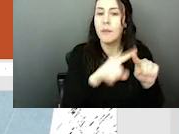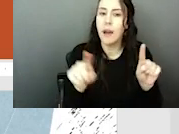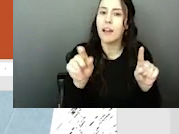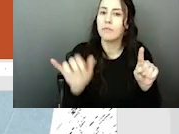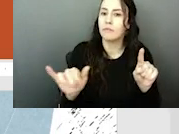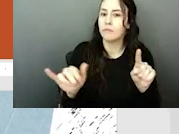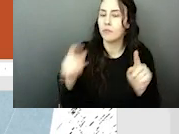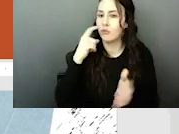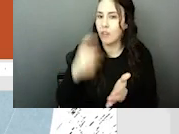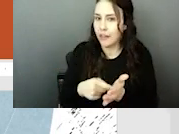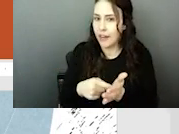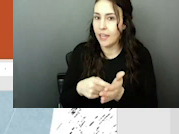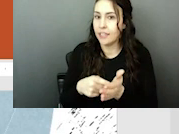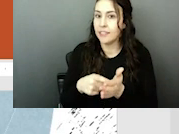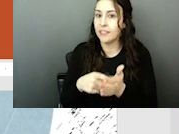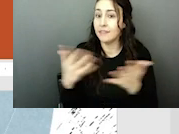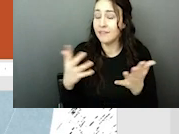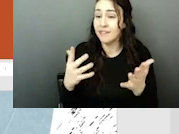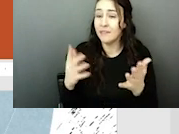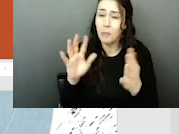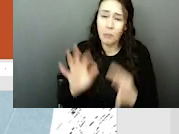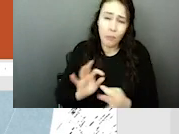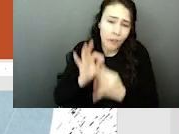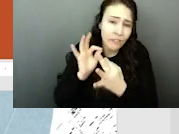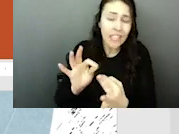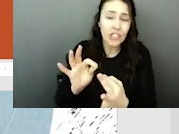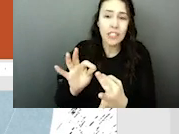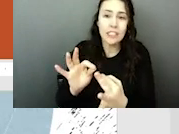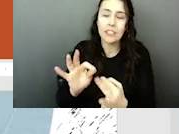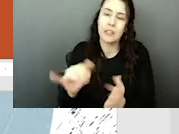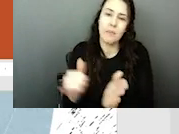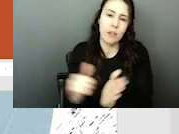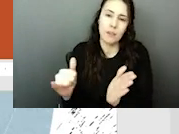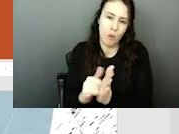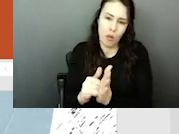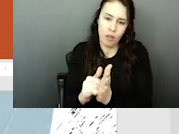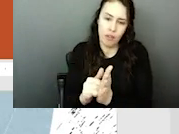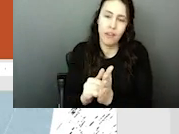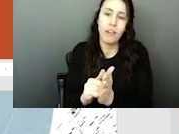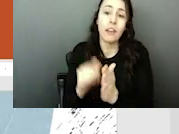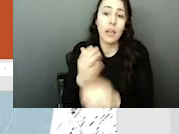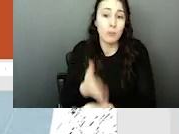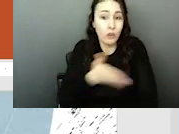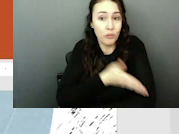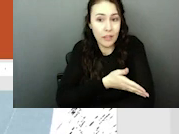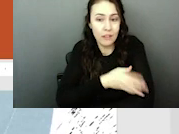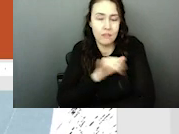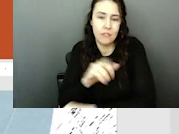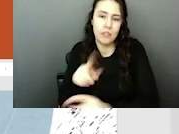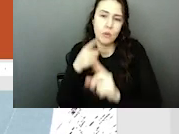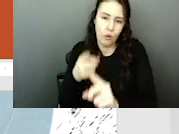that perfection is not possible. Improvement is the goal. So how are you balancing those two things? And then